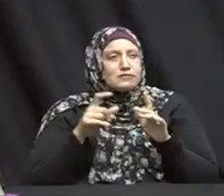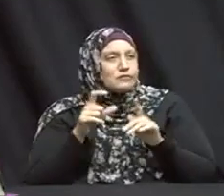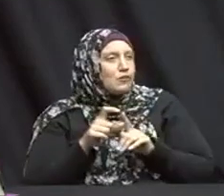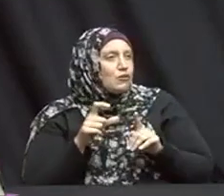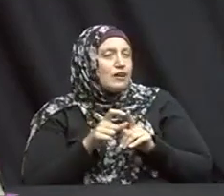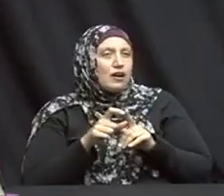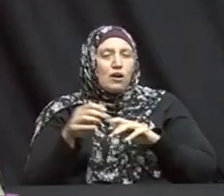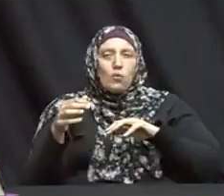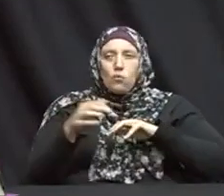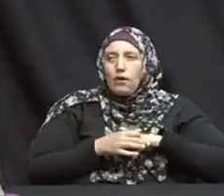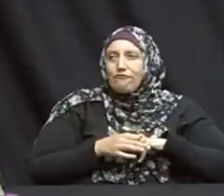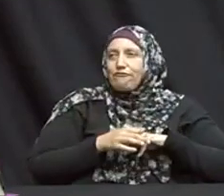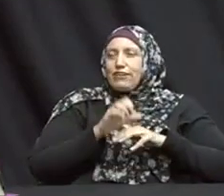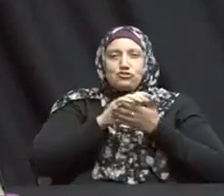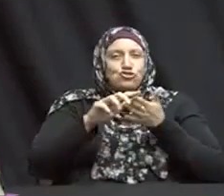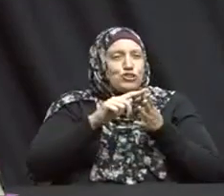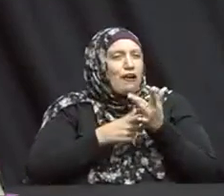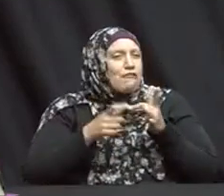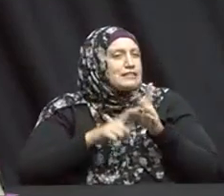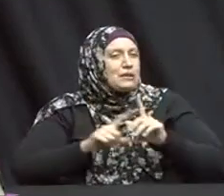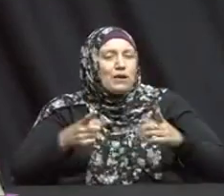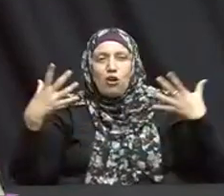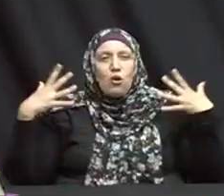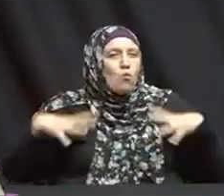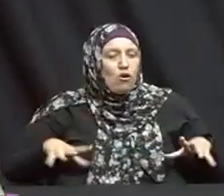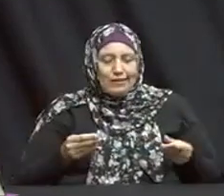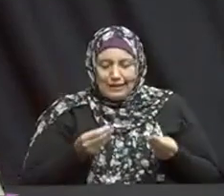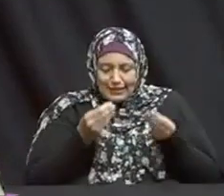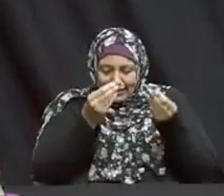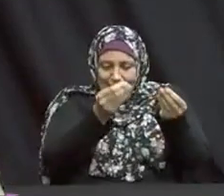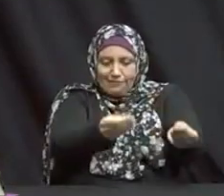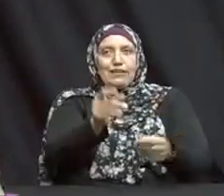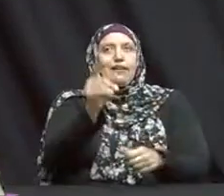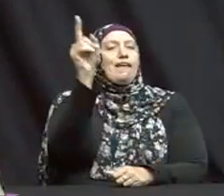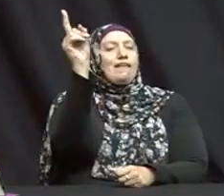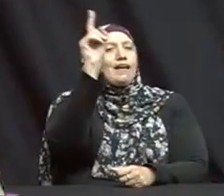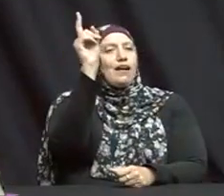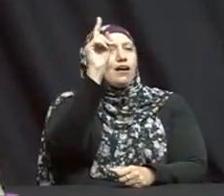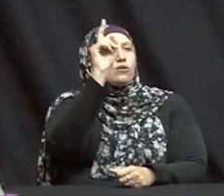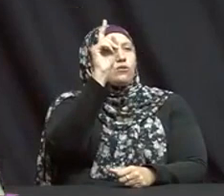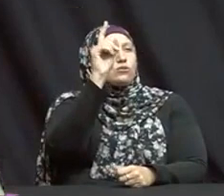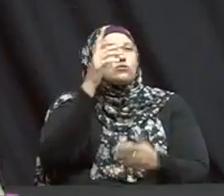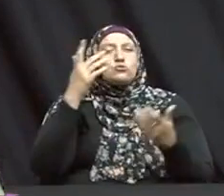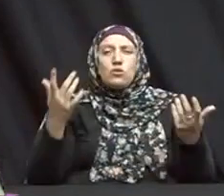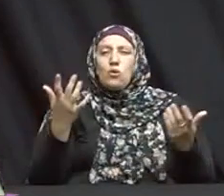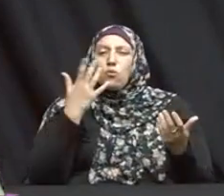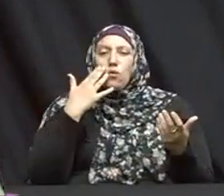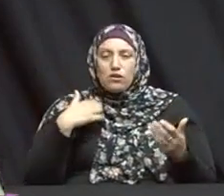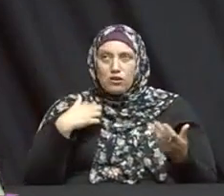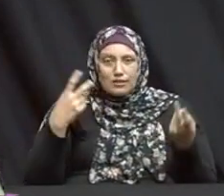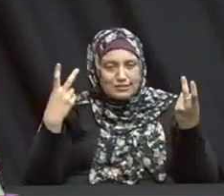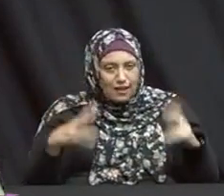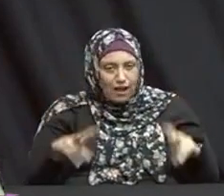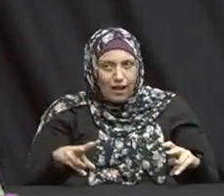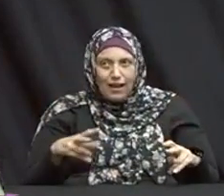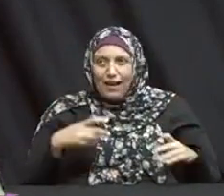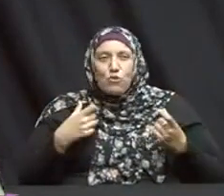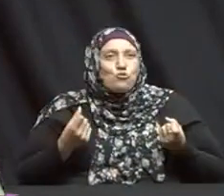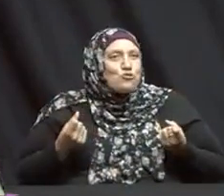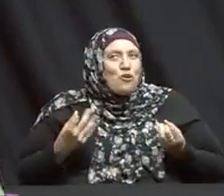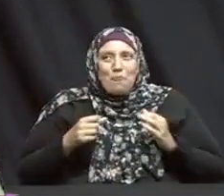others, charity, anything that I want to give, so that at the time that I die, I live with no penny and everything is already settled. This is